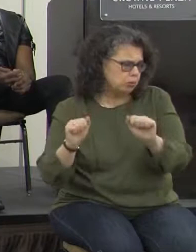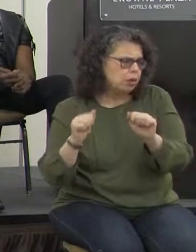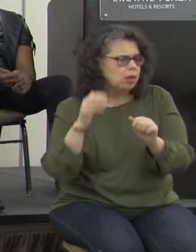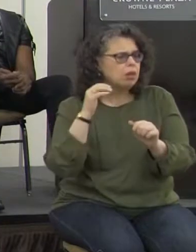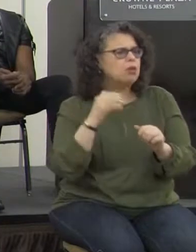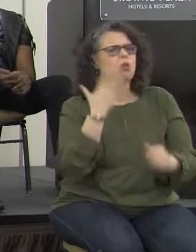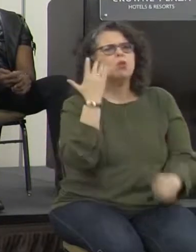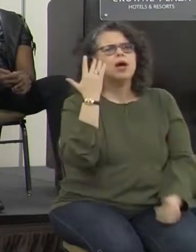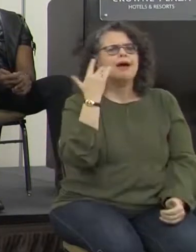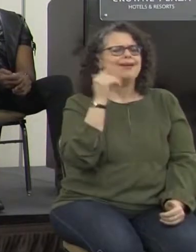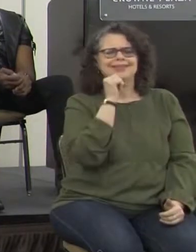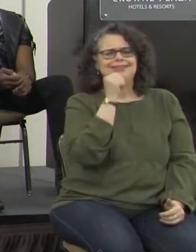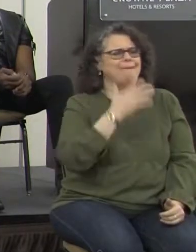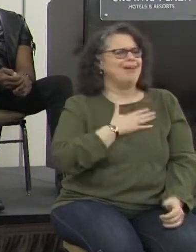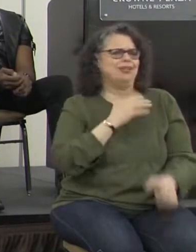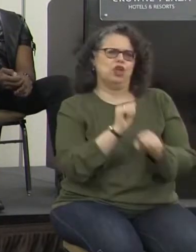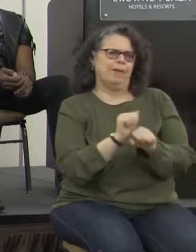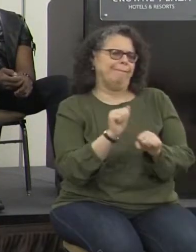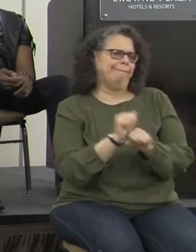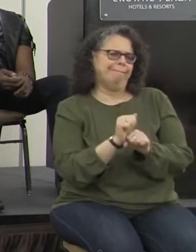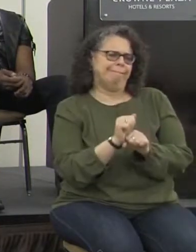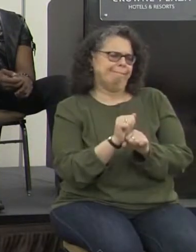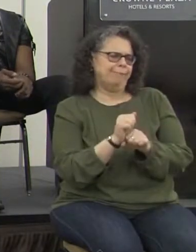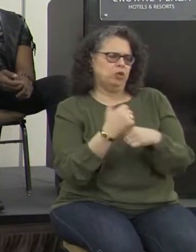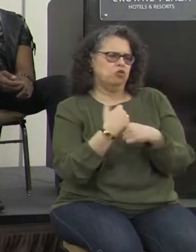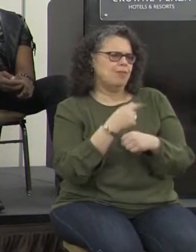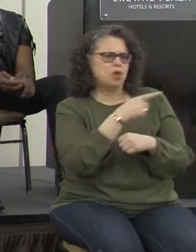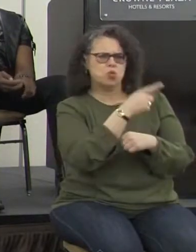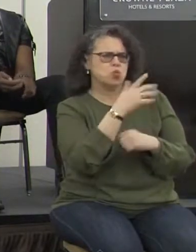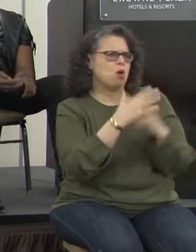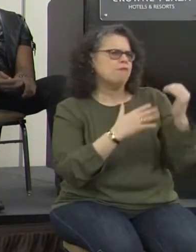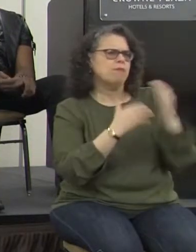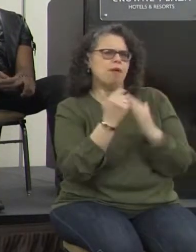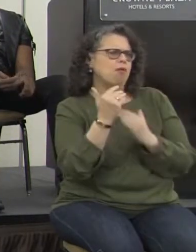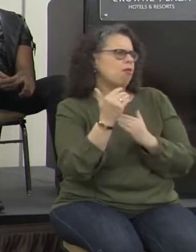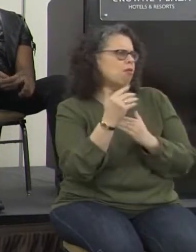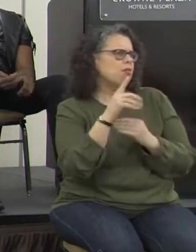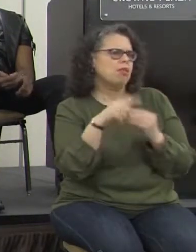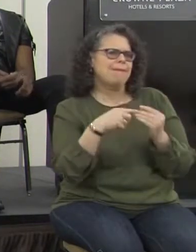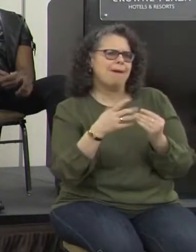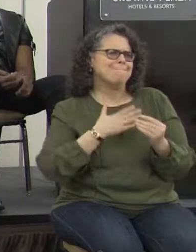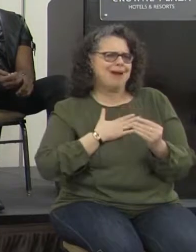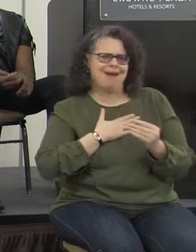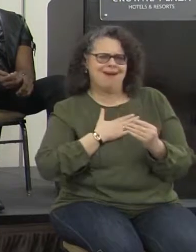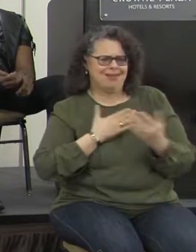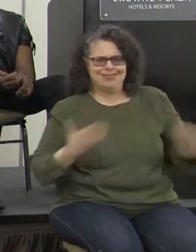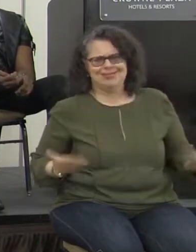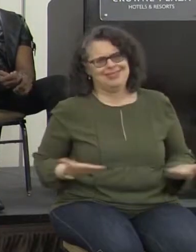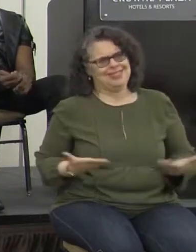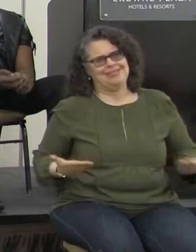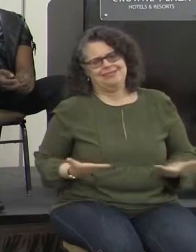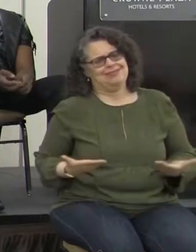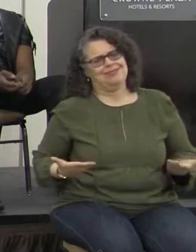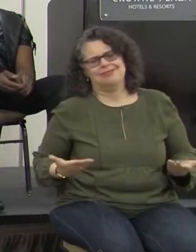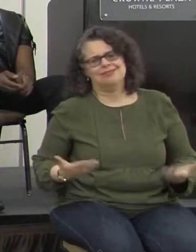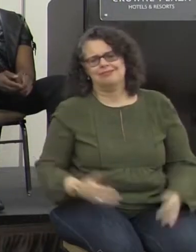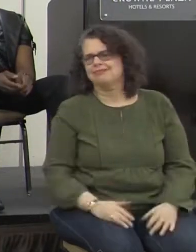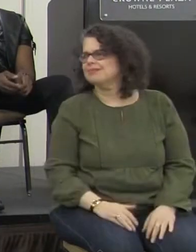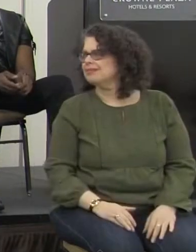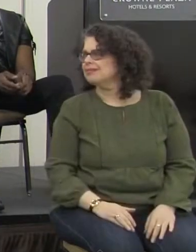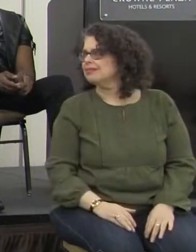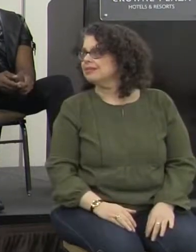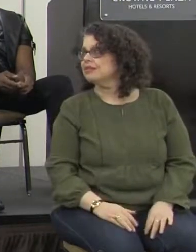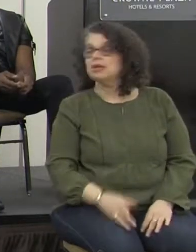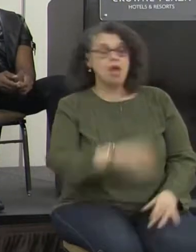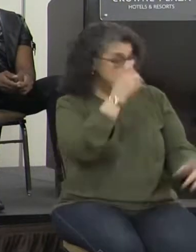Because it's not my job to make you comfortable about my existence. And I